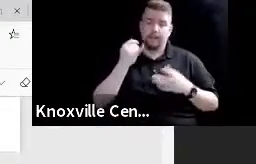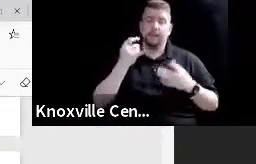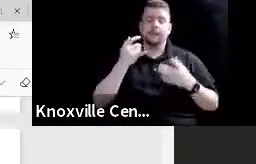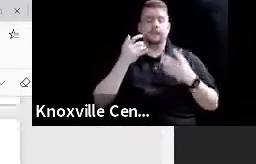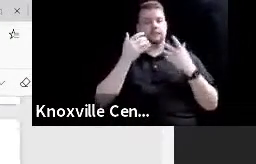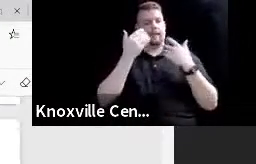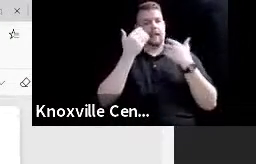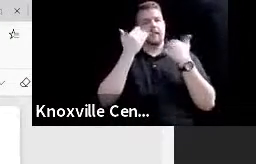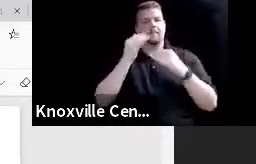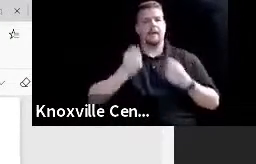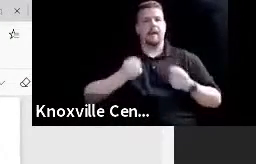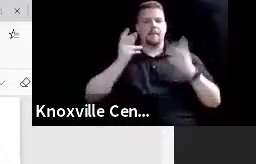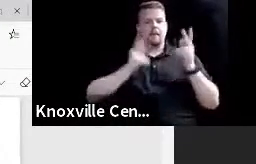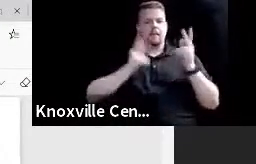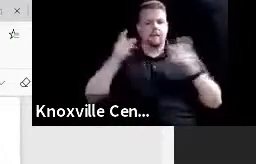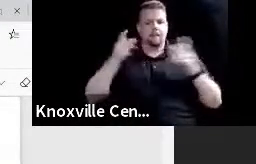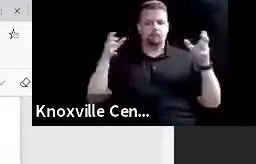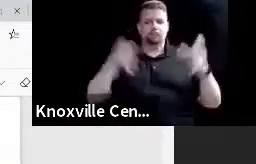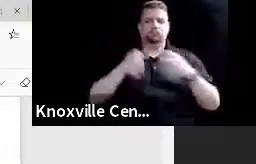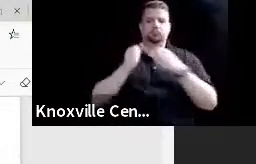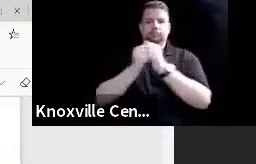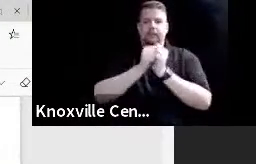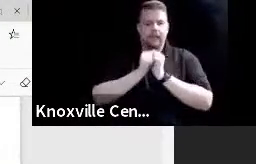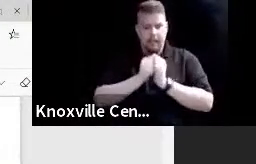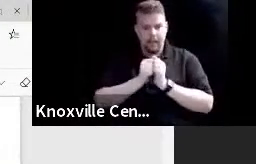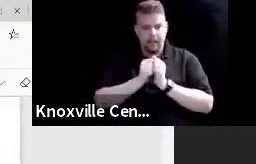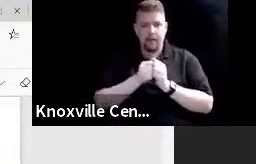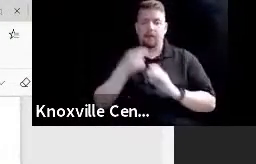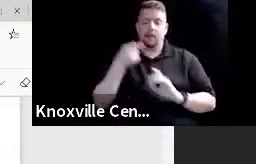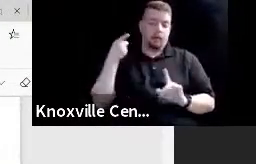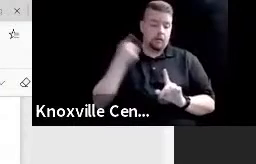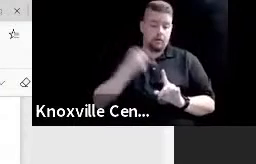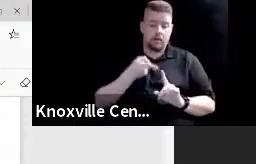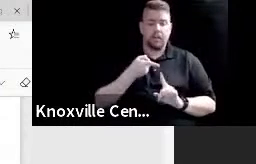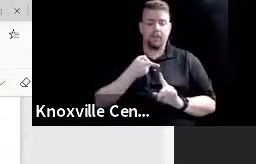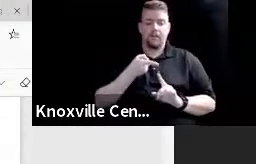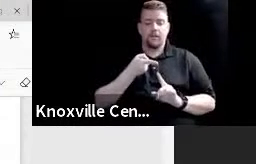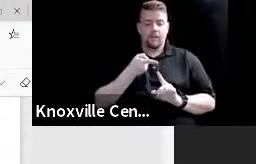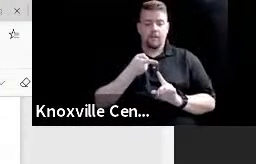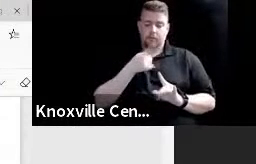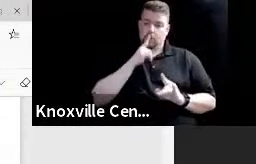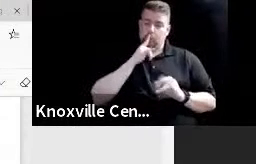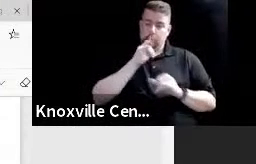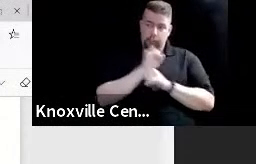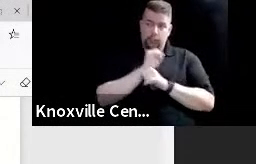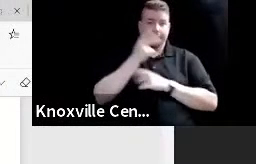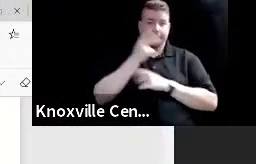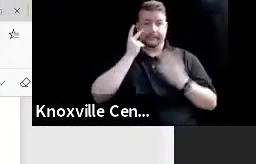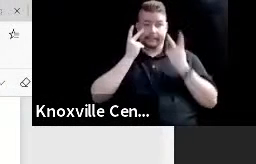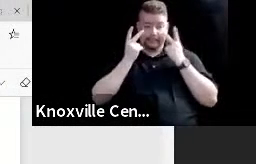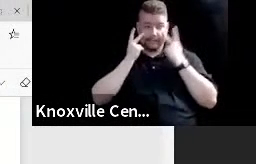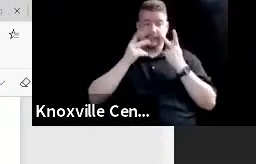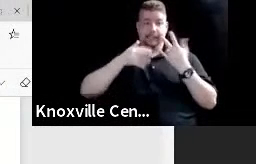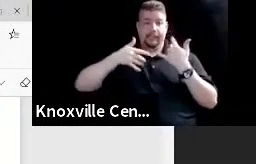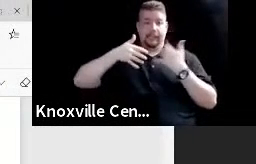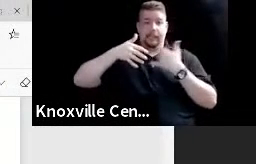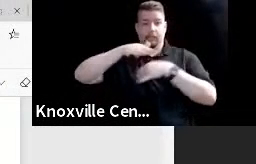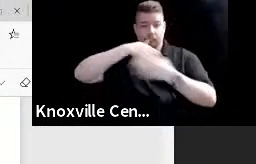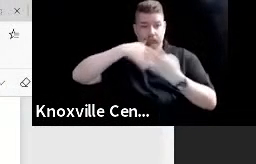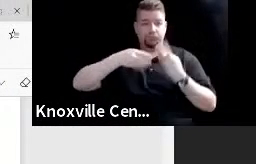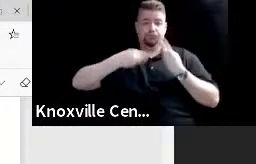limit the number of people who are coming together based on the fact that we do see spread of COVID in these social